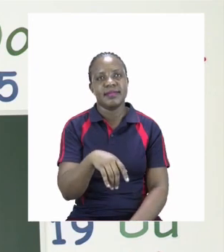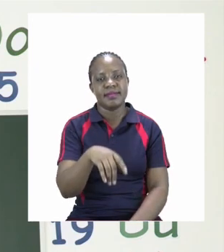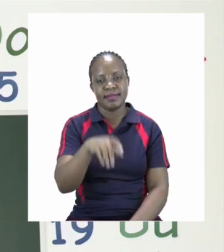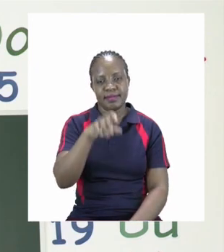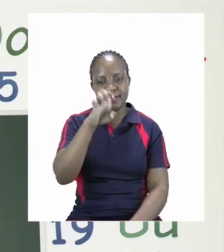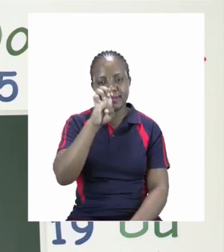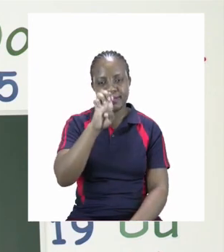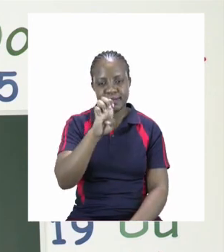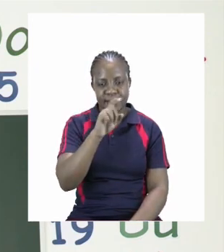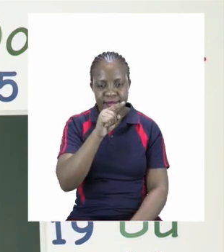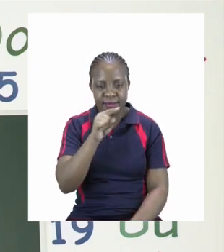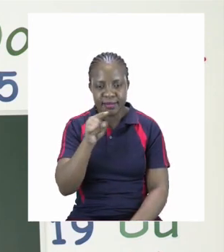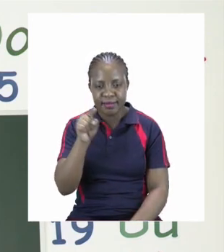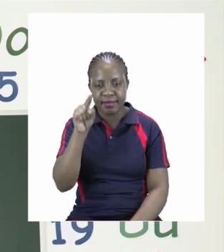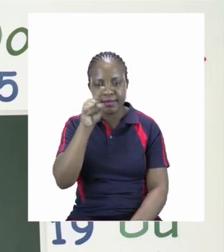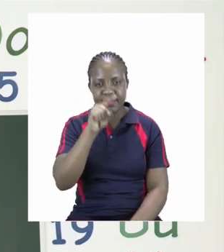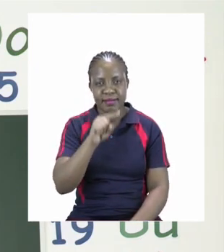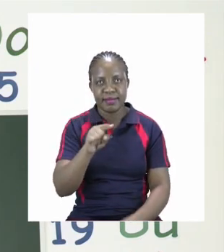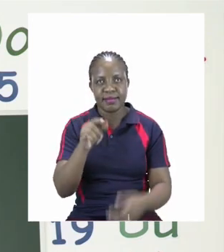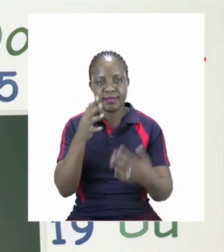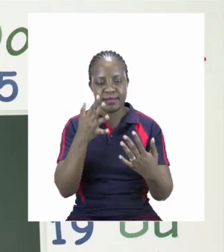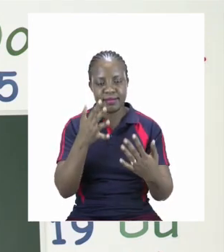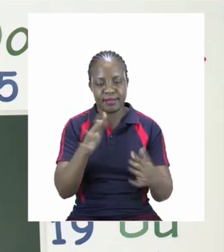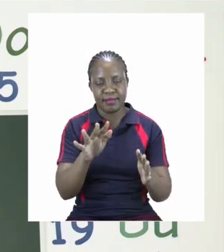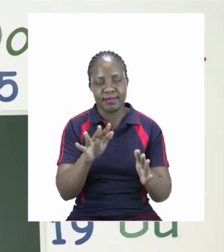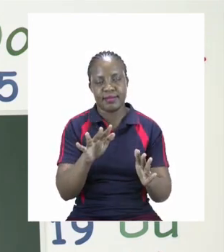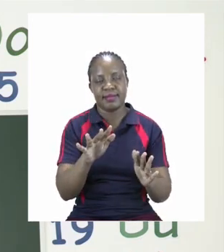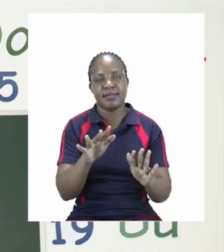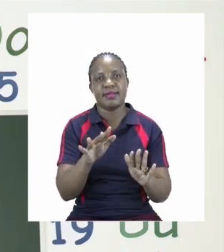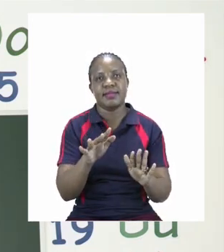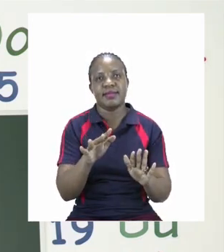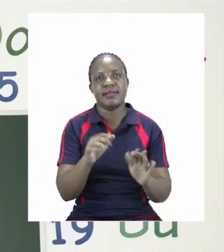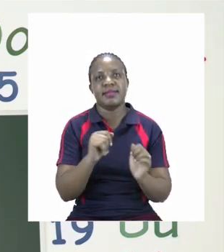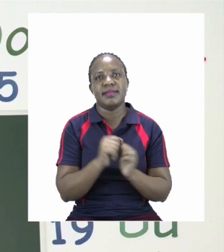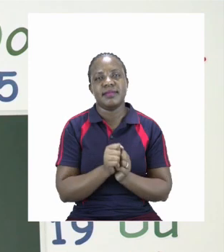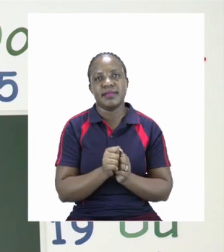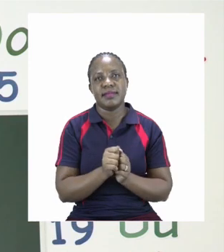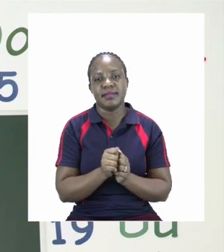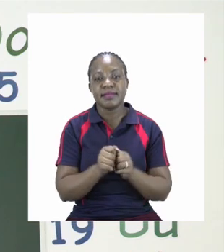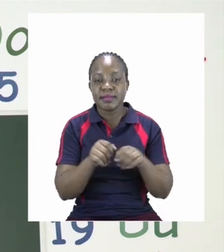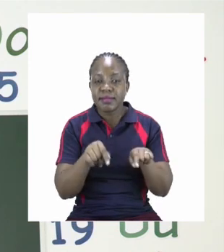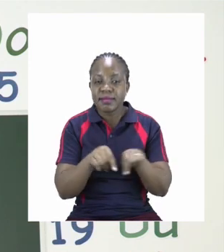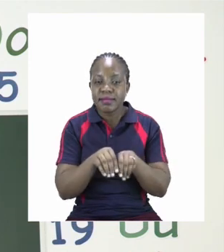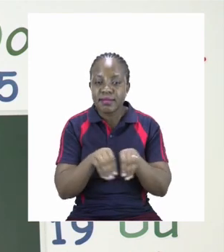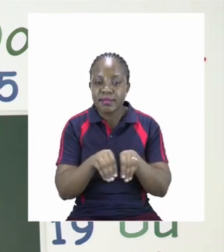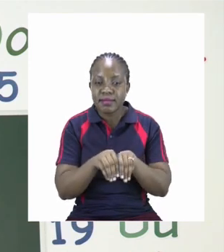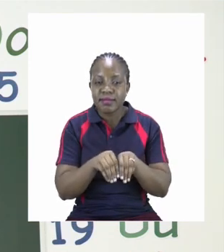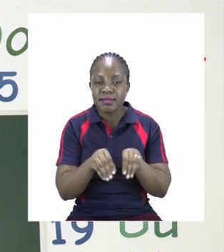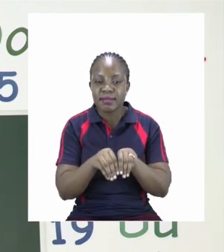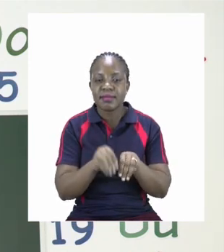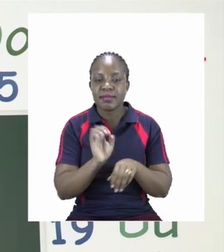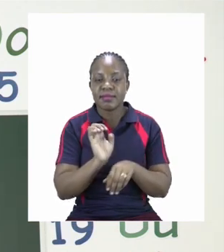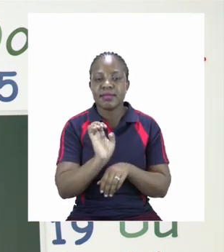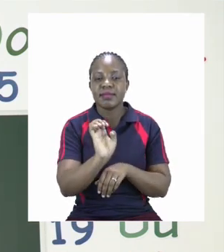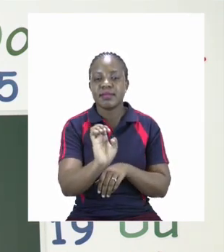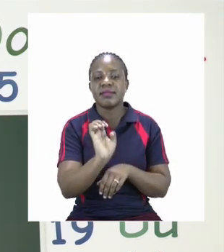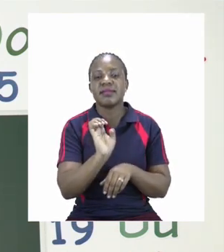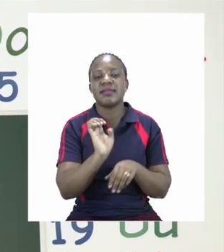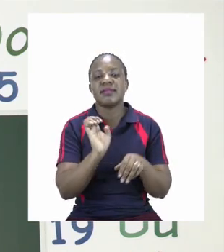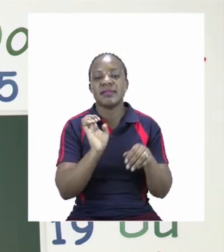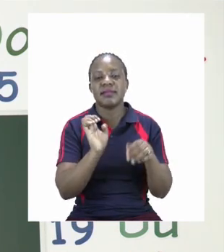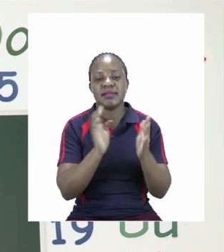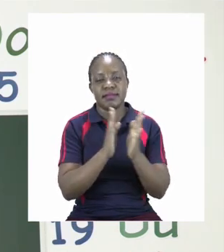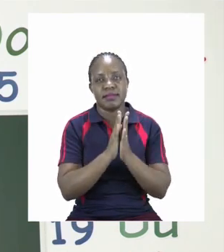A or E. Are you doing it in your booklet? Yes, well done. Now